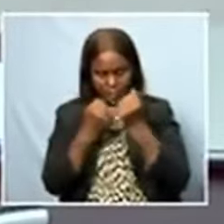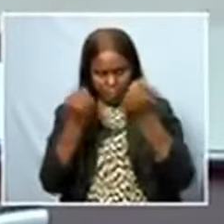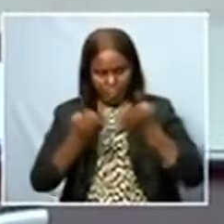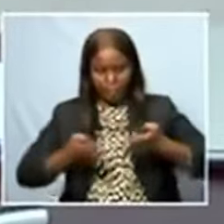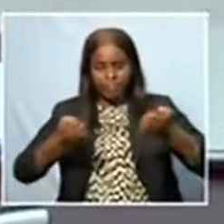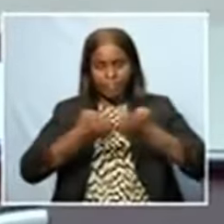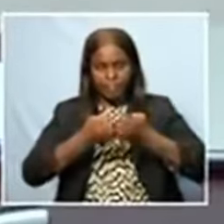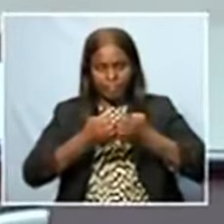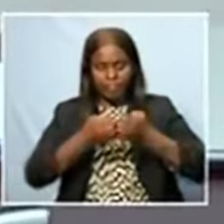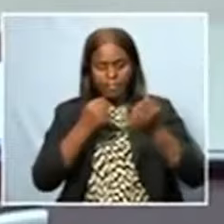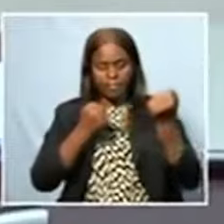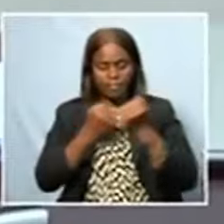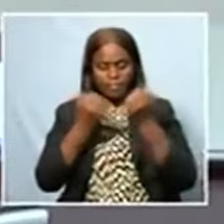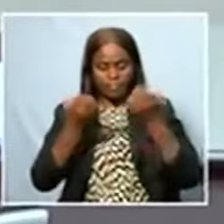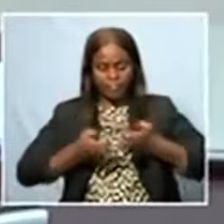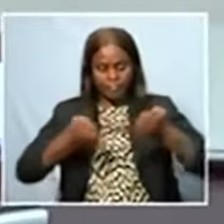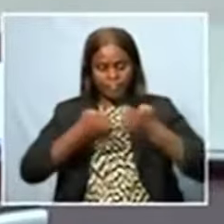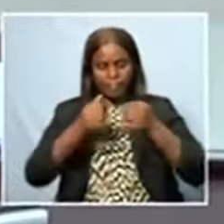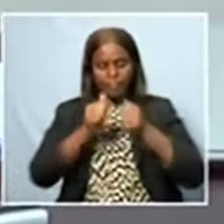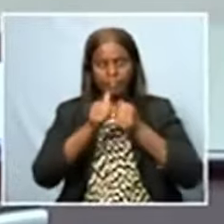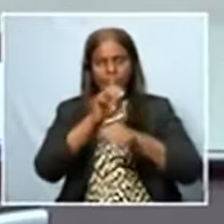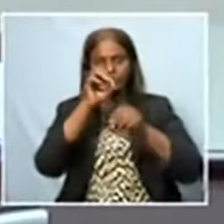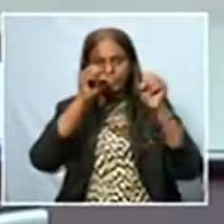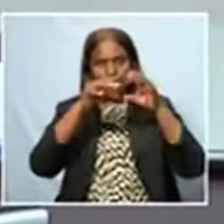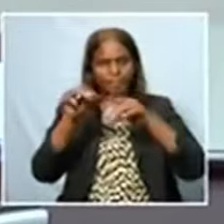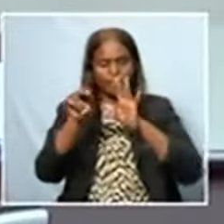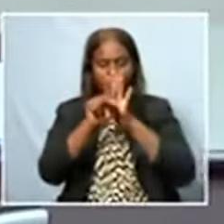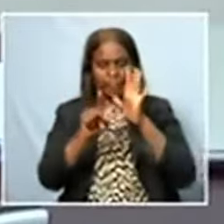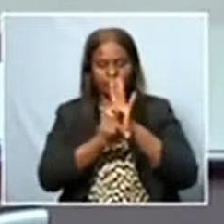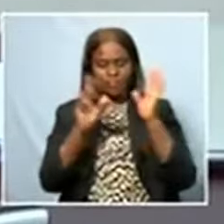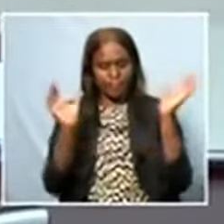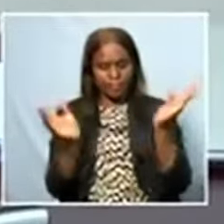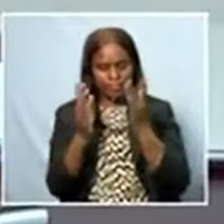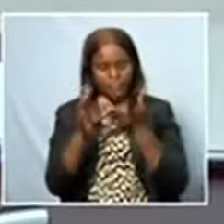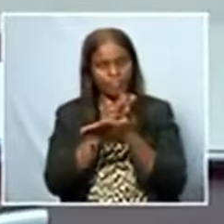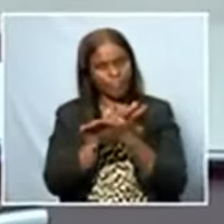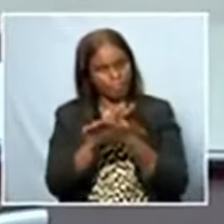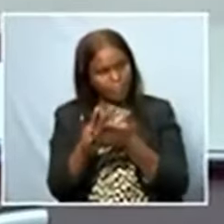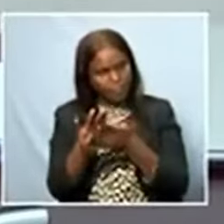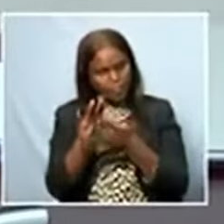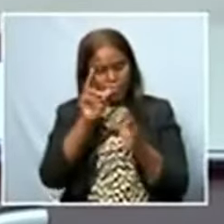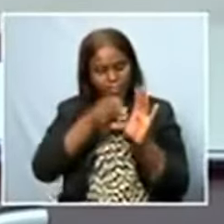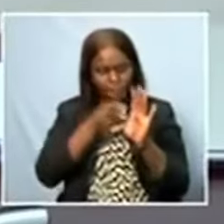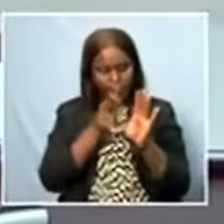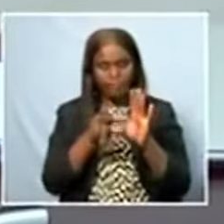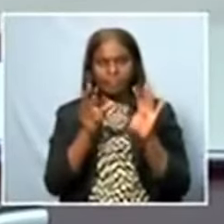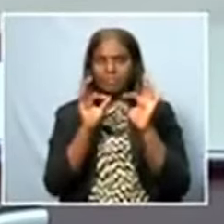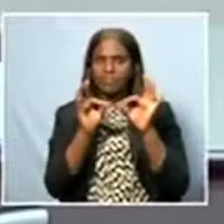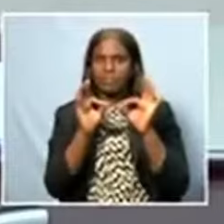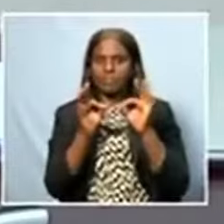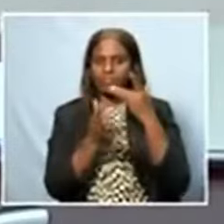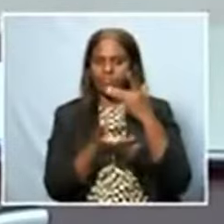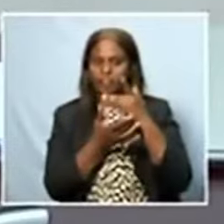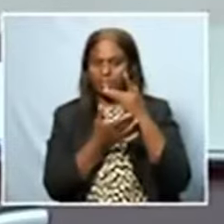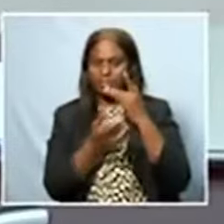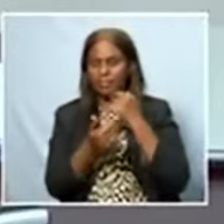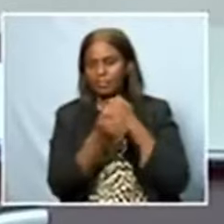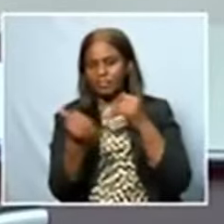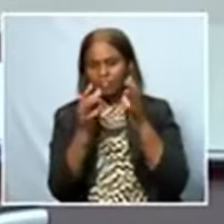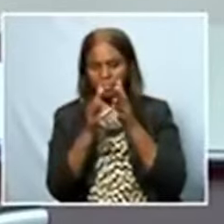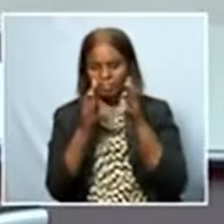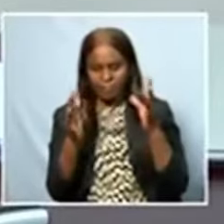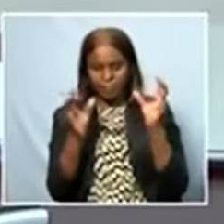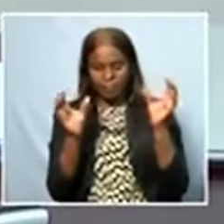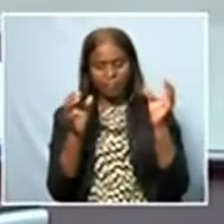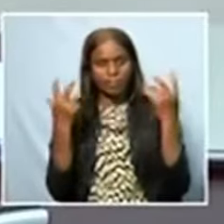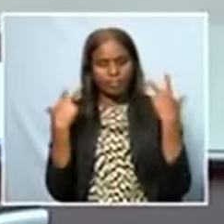environmental and energy policy objectives by encouraging cleaner, fuel-efficient technologies while broadening the